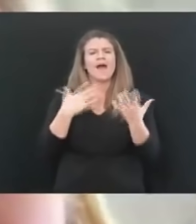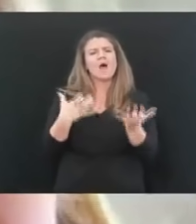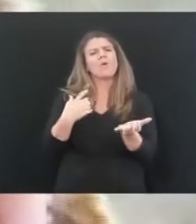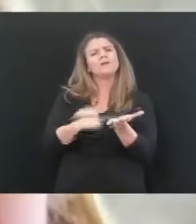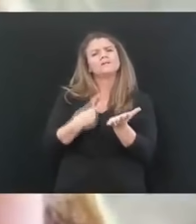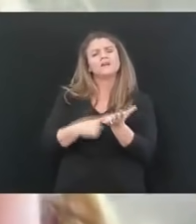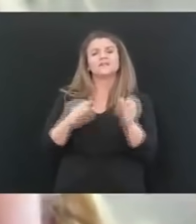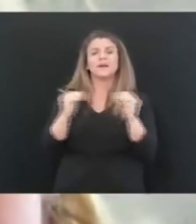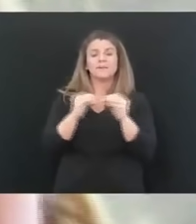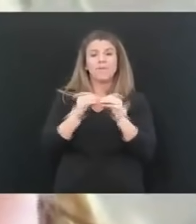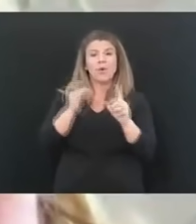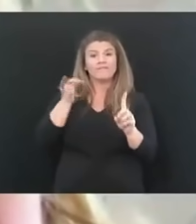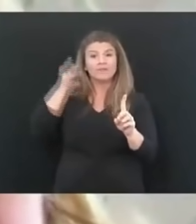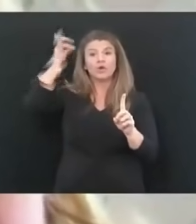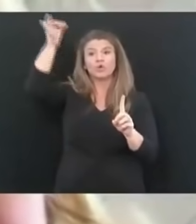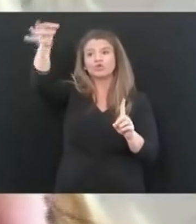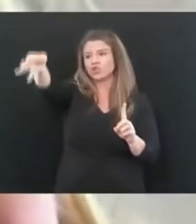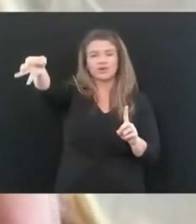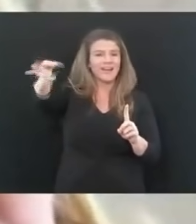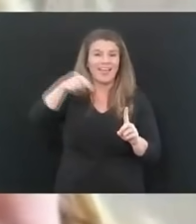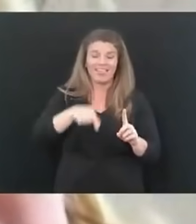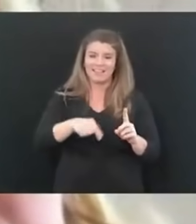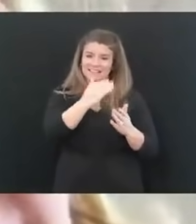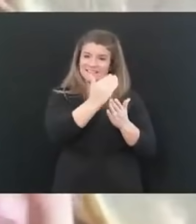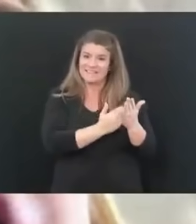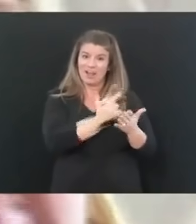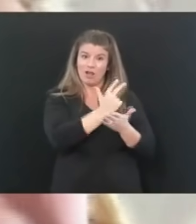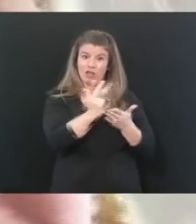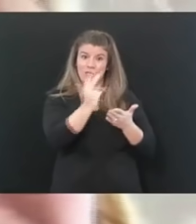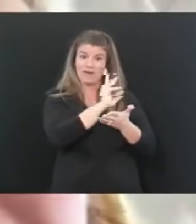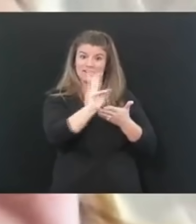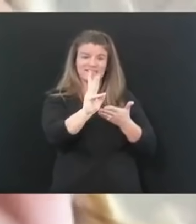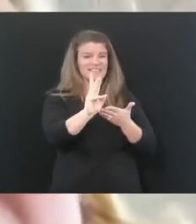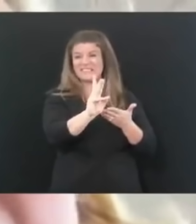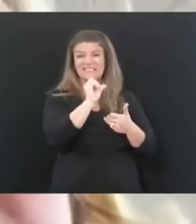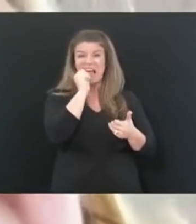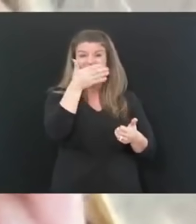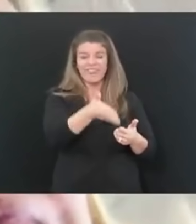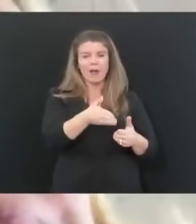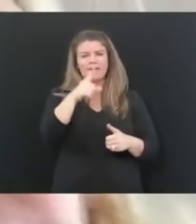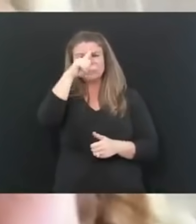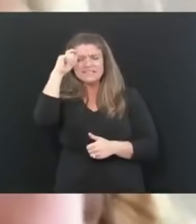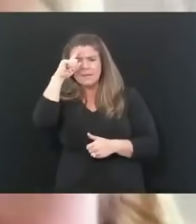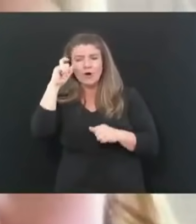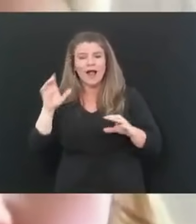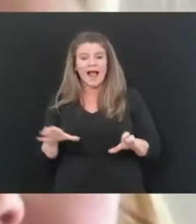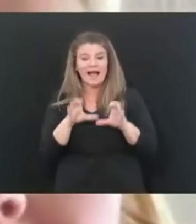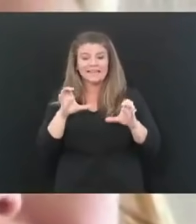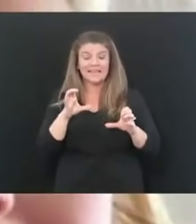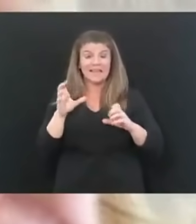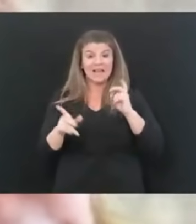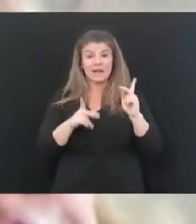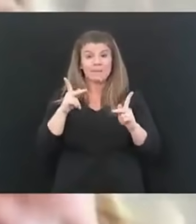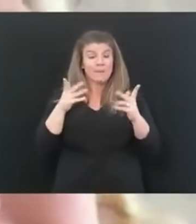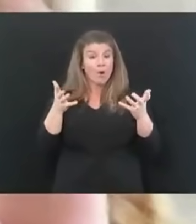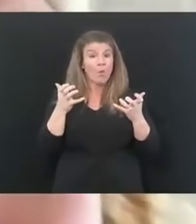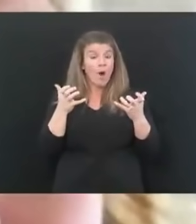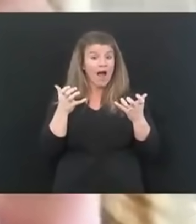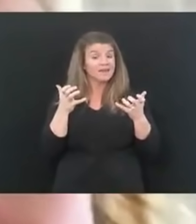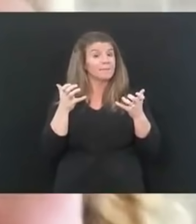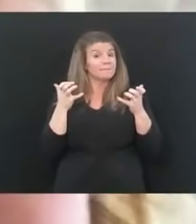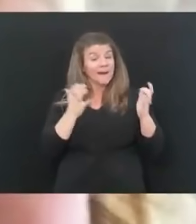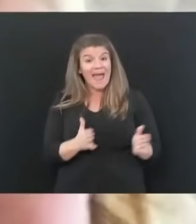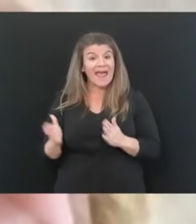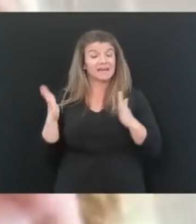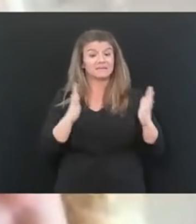It's not on the 3 to 6 week list, but just about summer activities. People want to be able to plan as much as they can